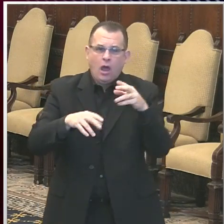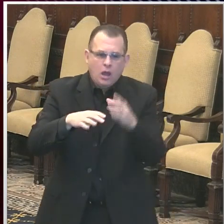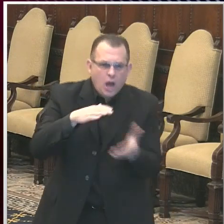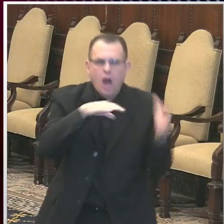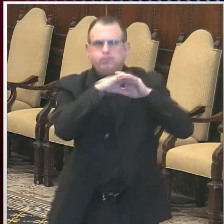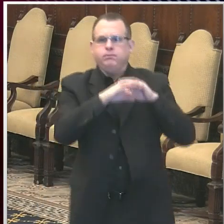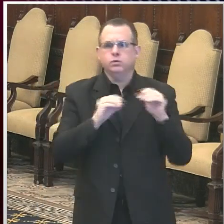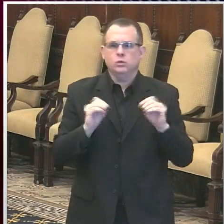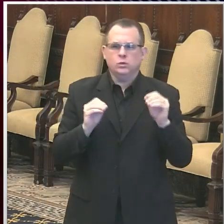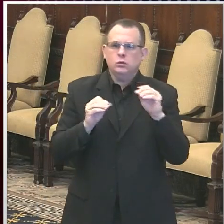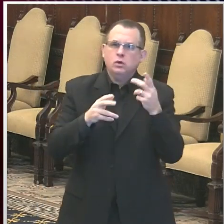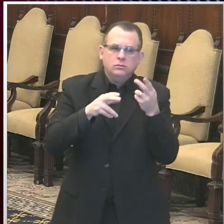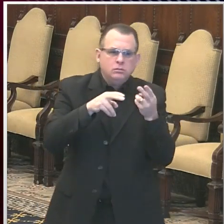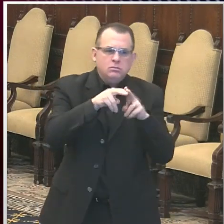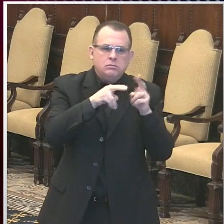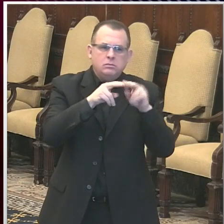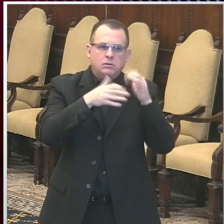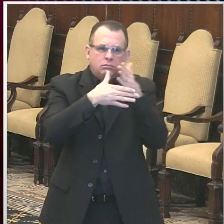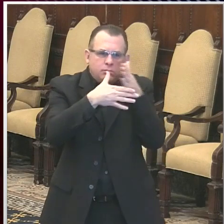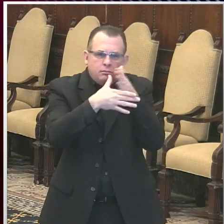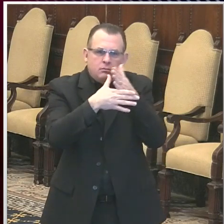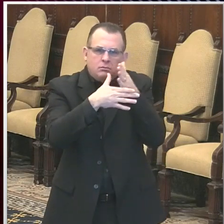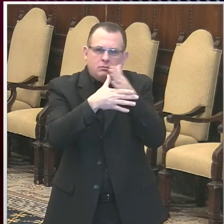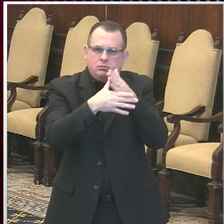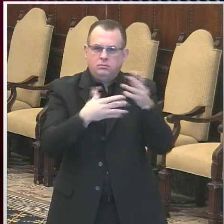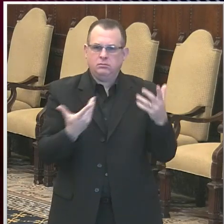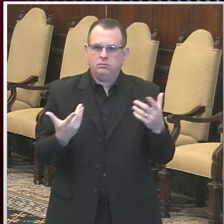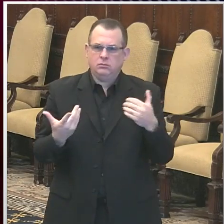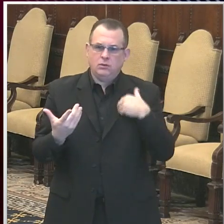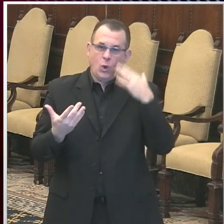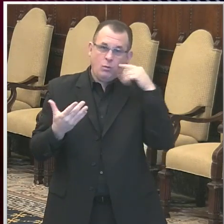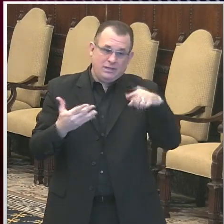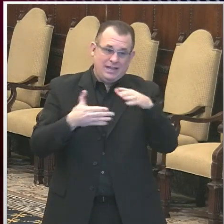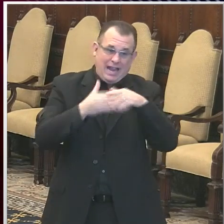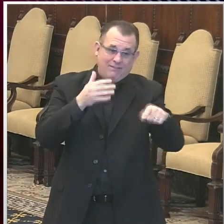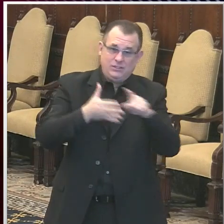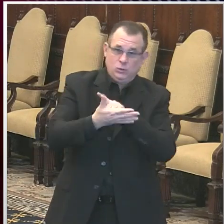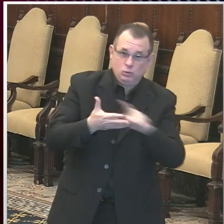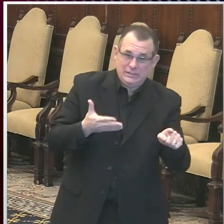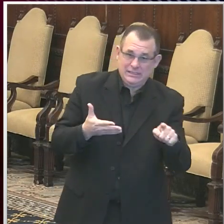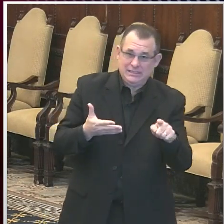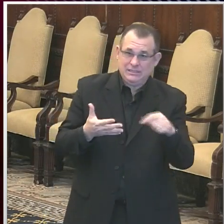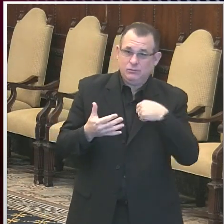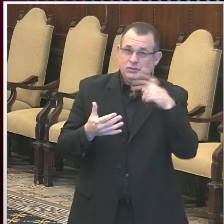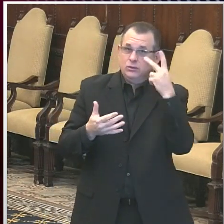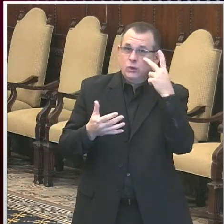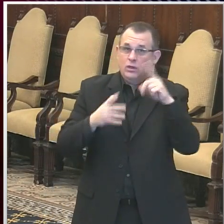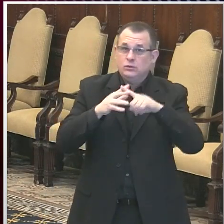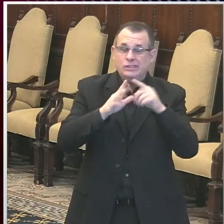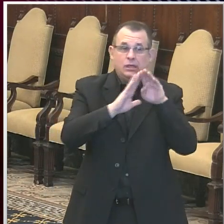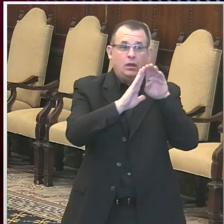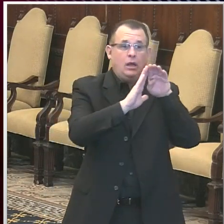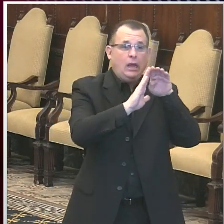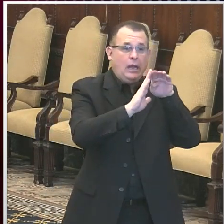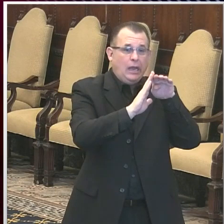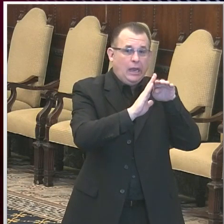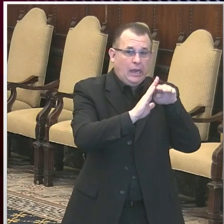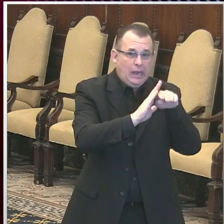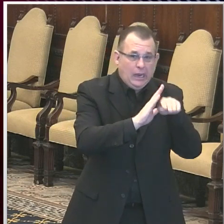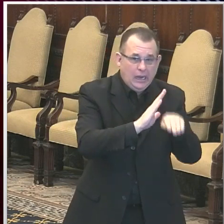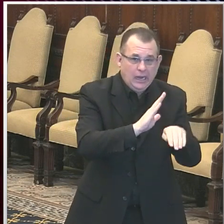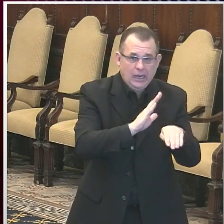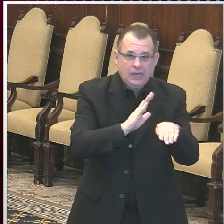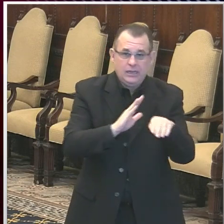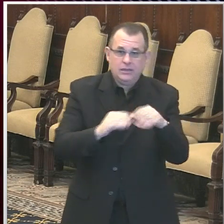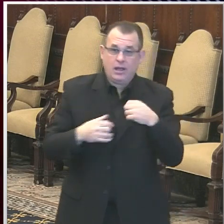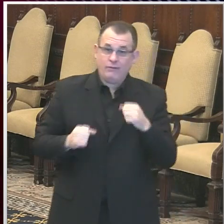stopped. By the end of this week, I hope to say if we are seeing decreases. I should say, when we start to see decreases, any decrease